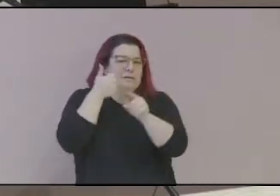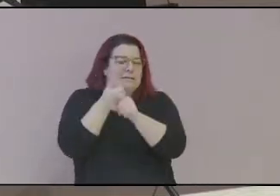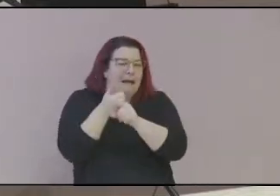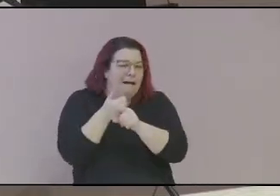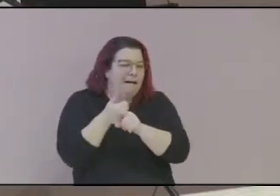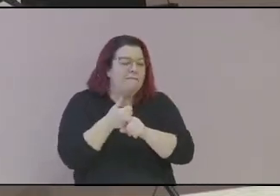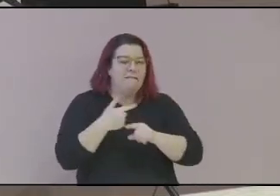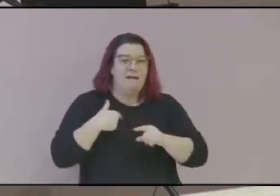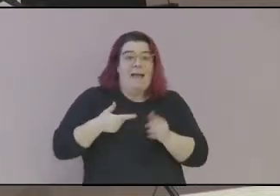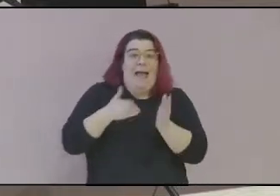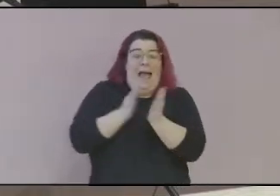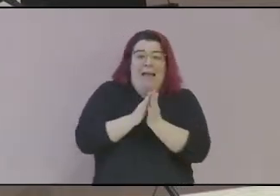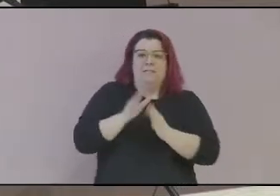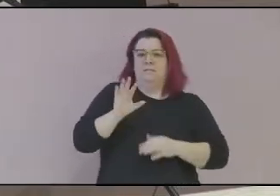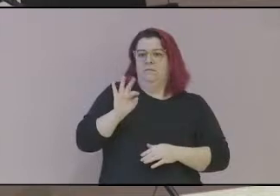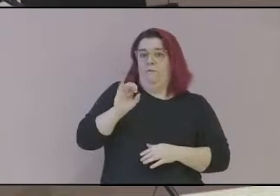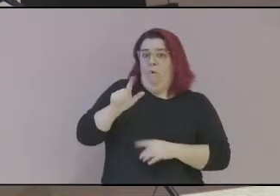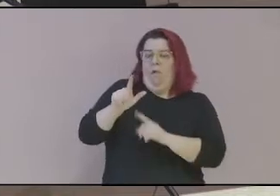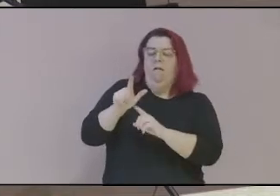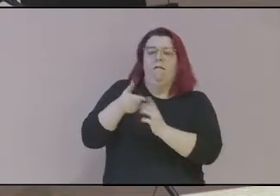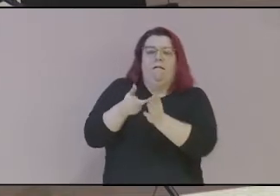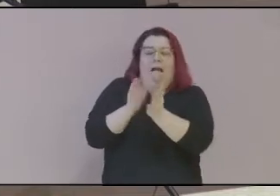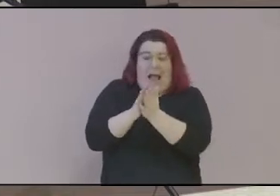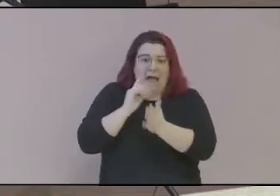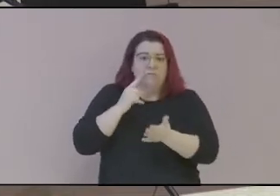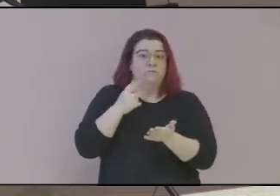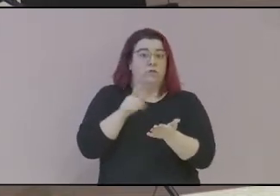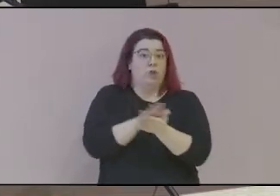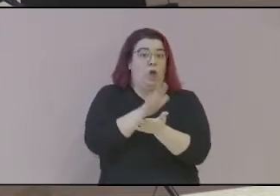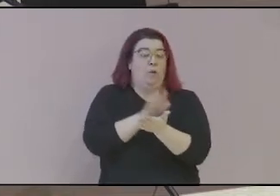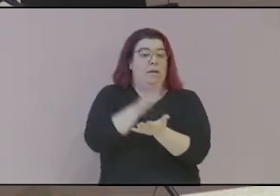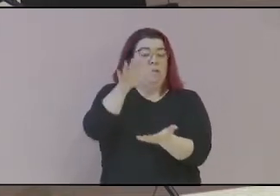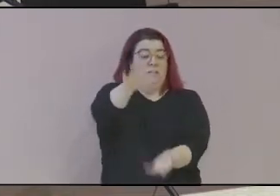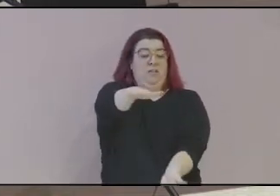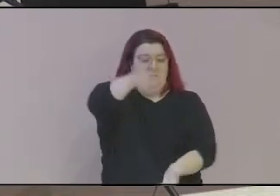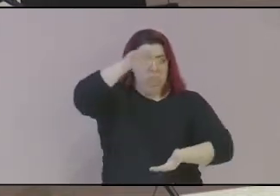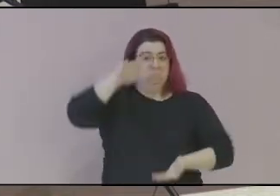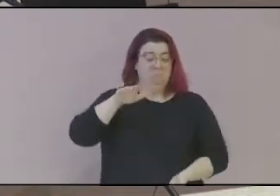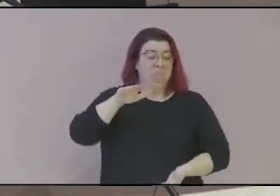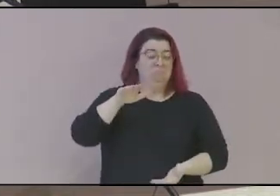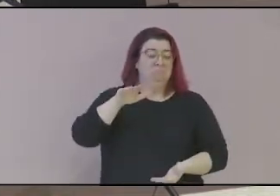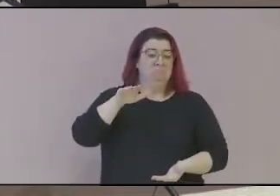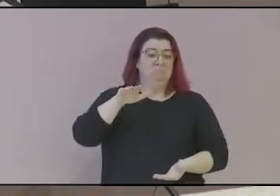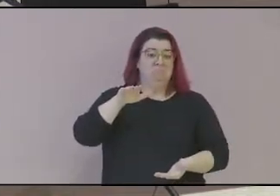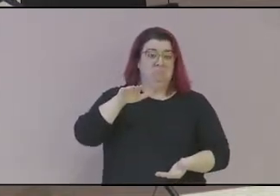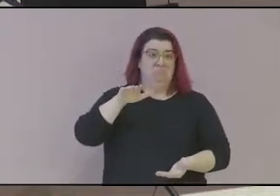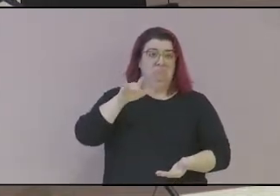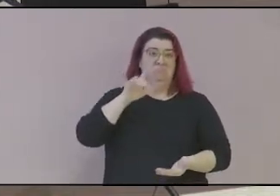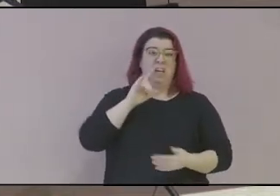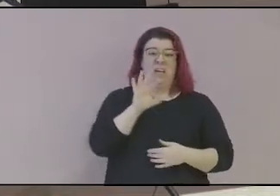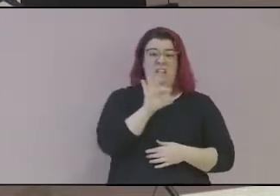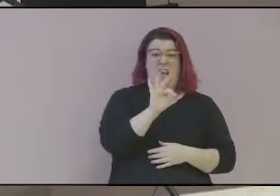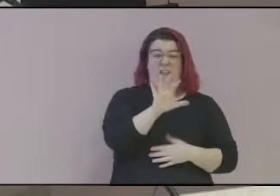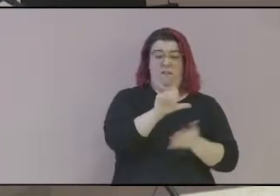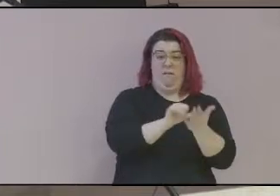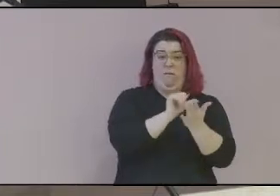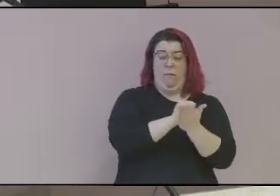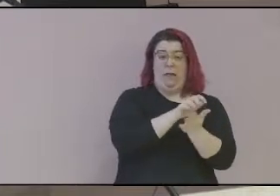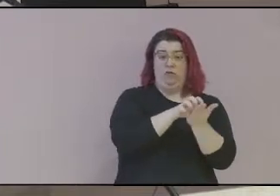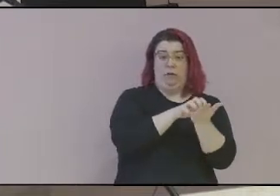Commission records in 2009, and she obtained a bunch of material, a 95-page transcript